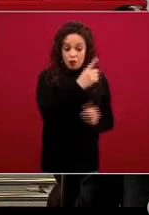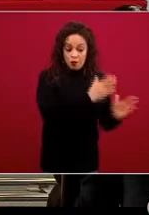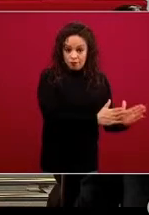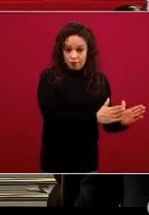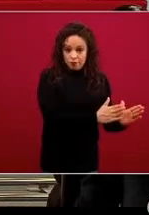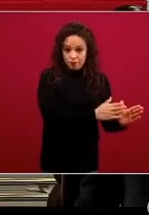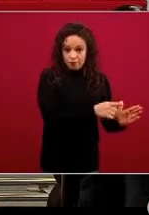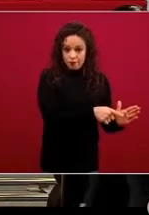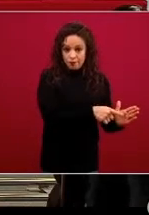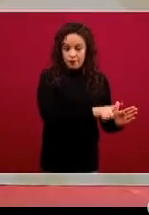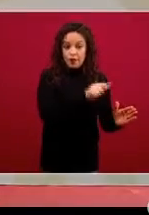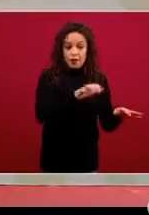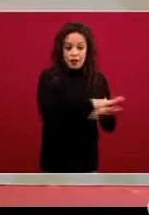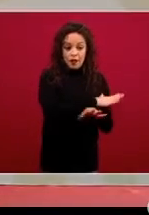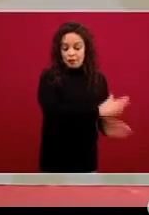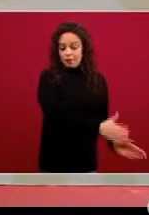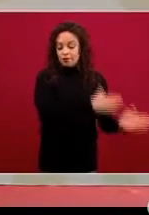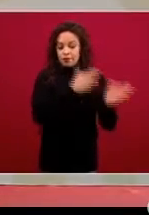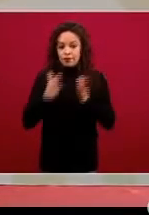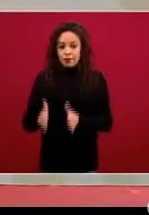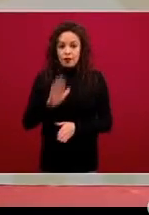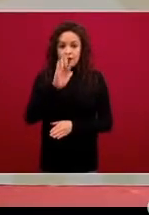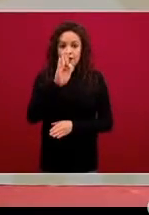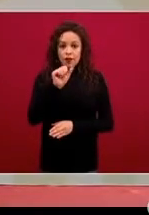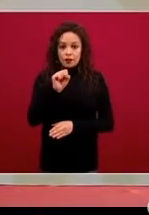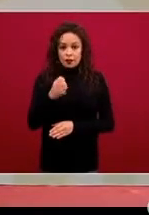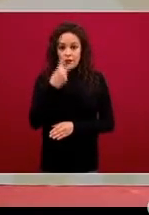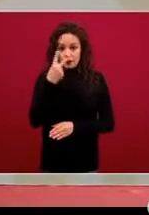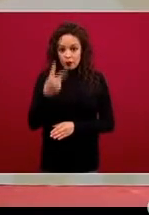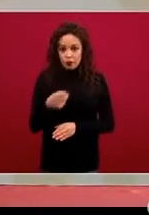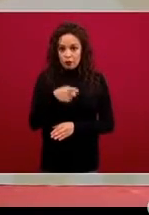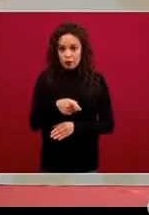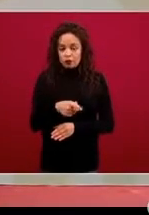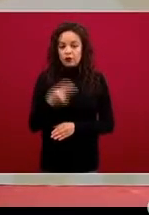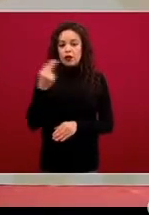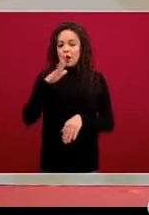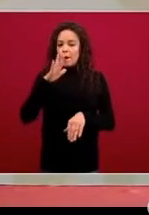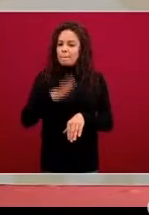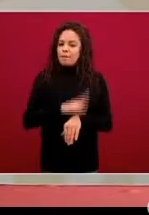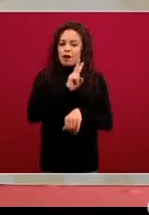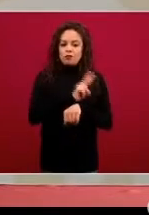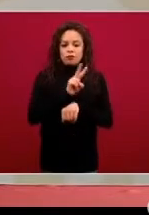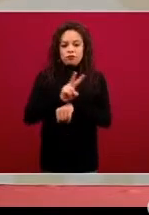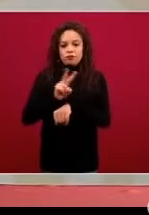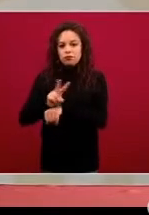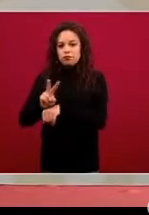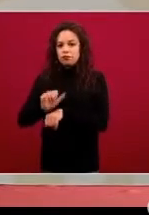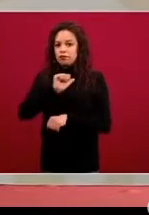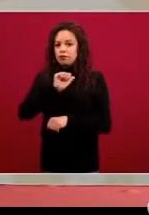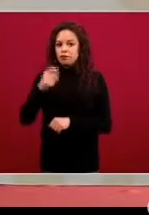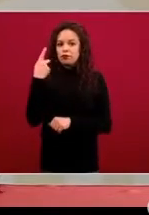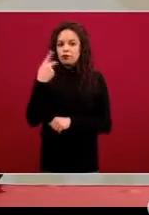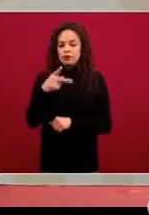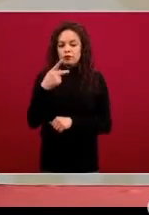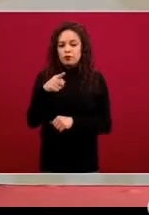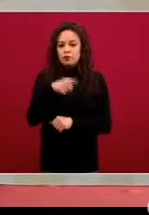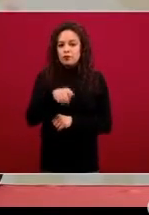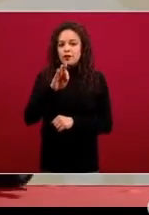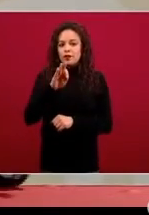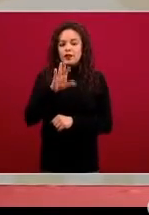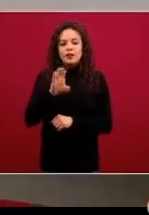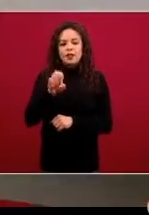activated our vigilance, our surveillance model. But we also